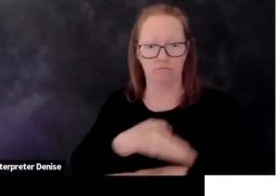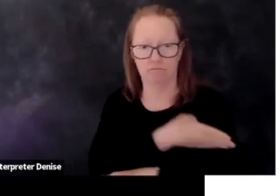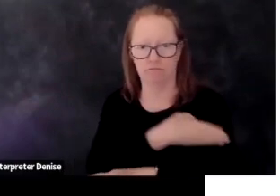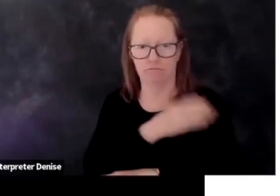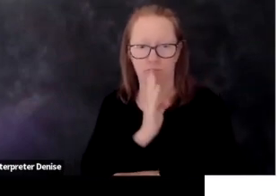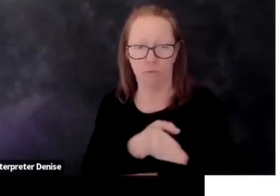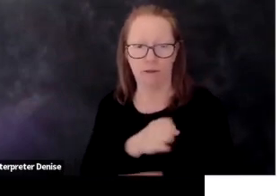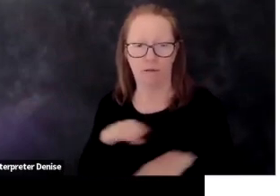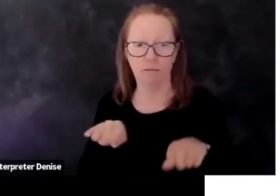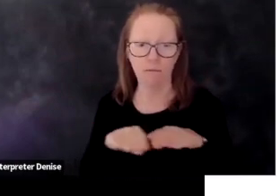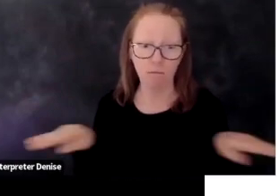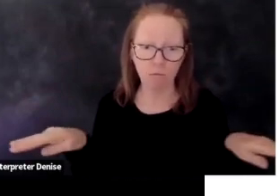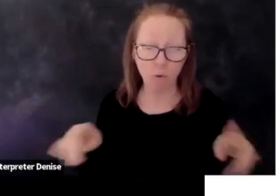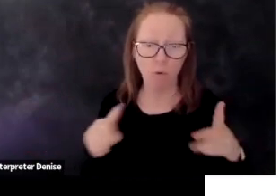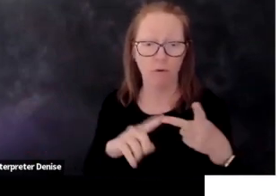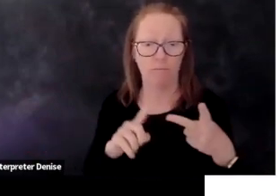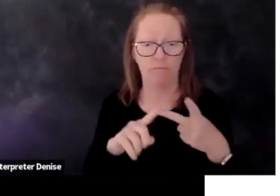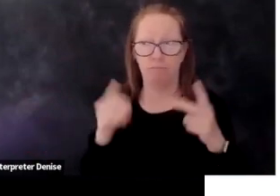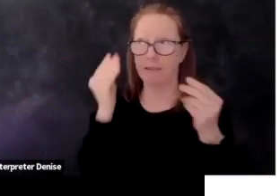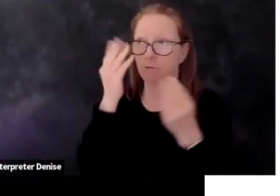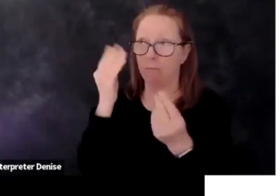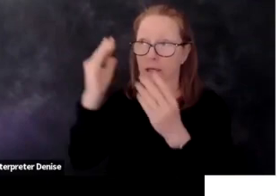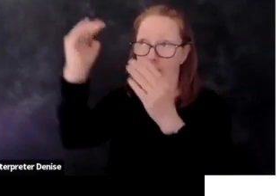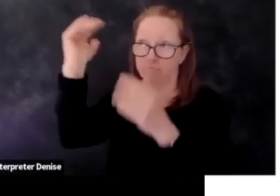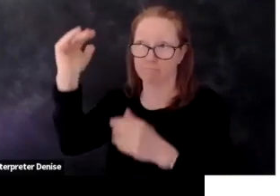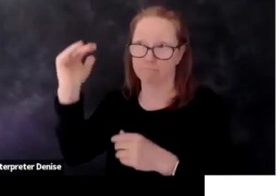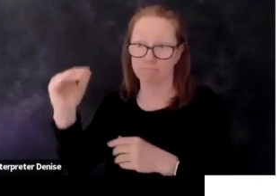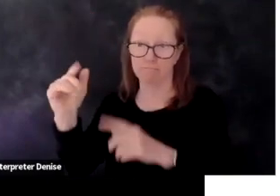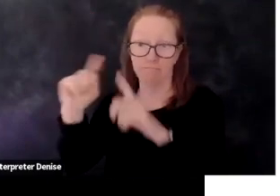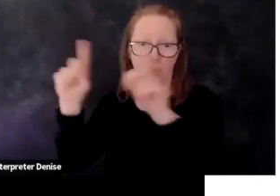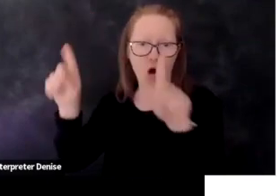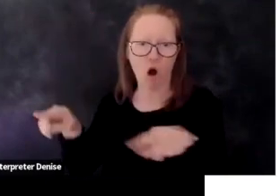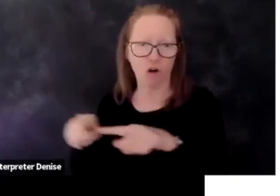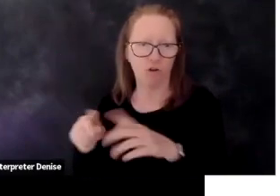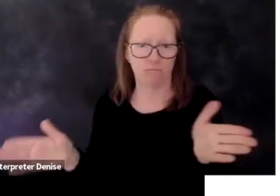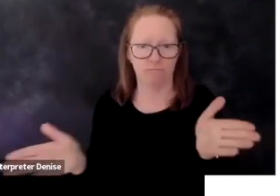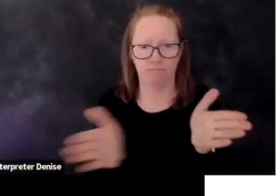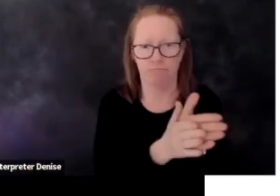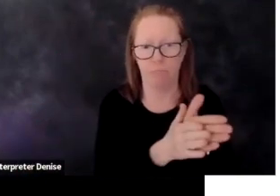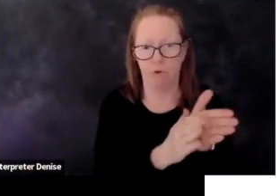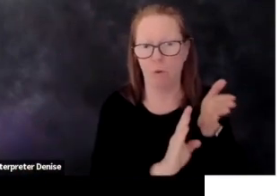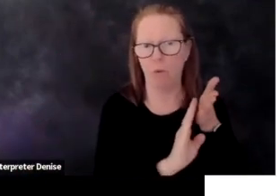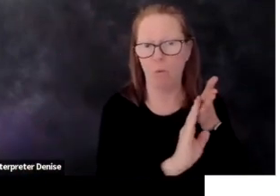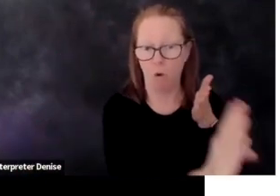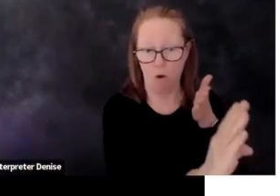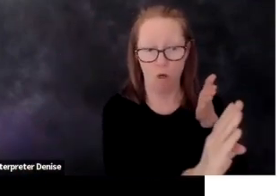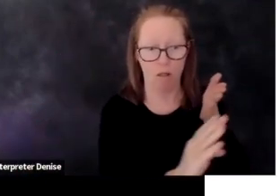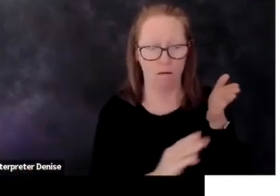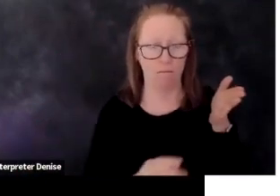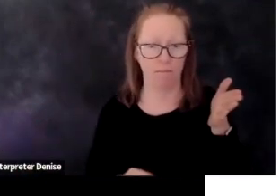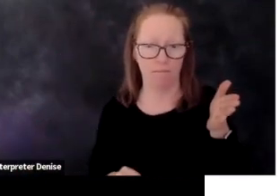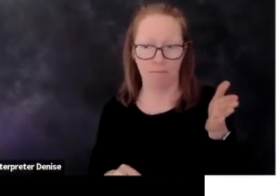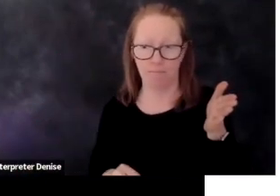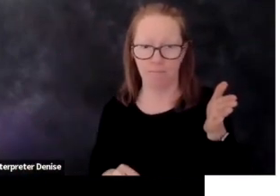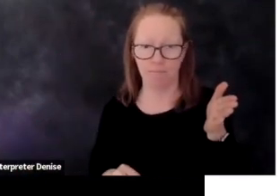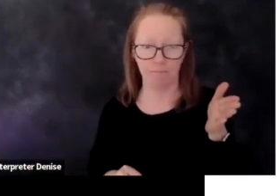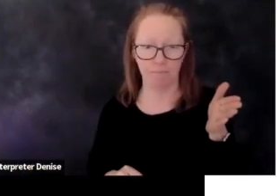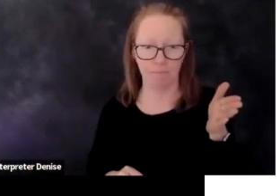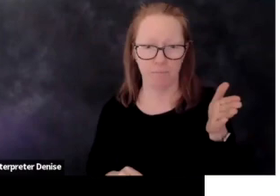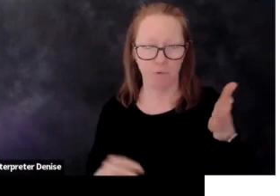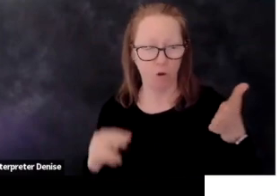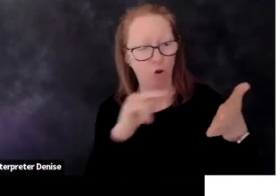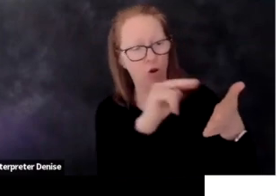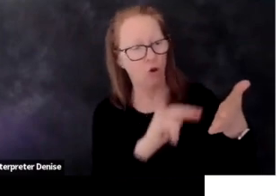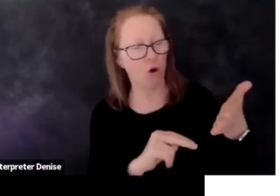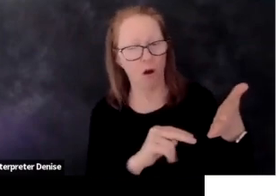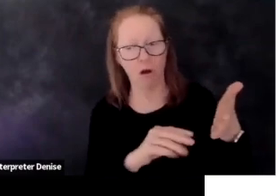installed. Those monitors will be digital, sit up on the wall. It allows us to advertise the